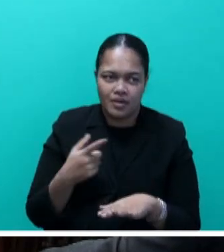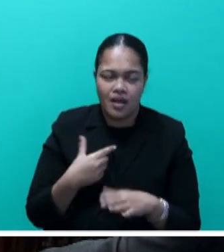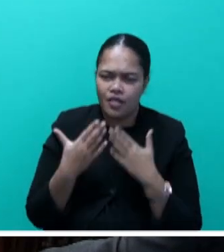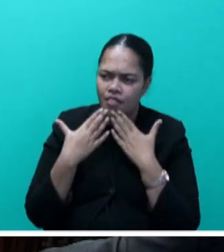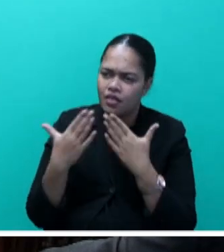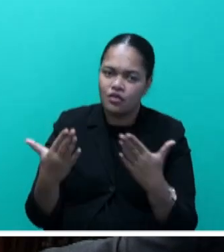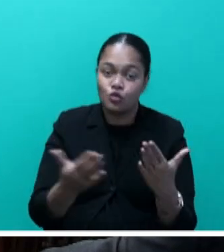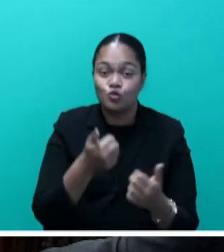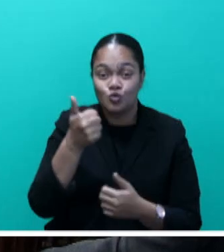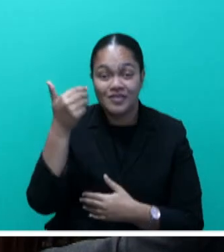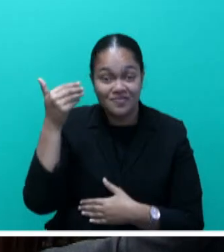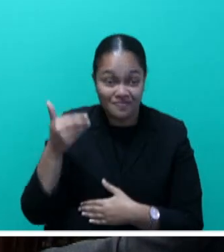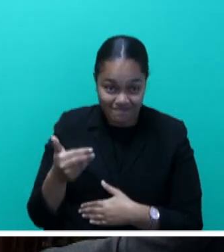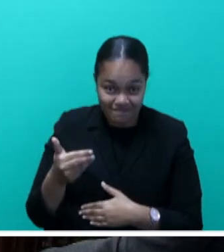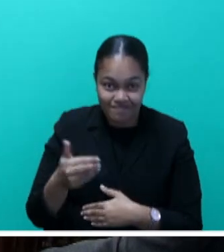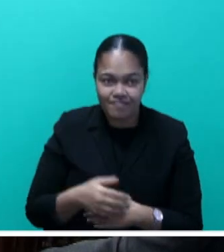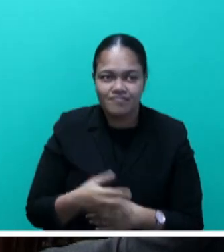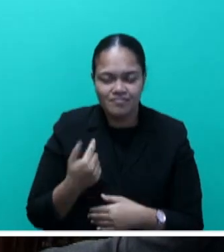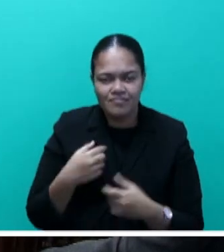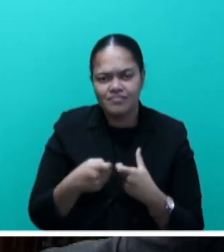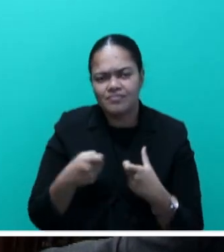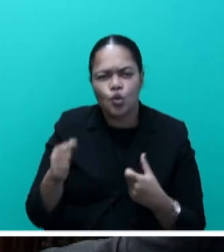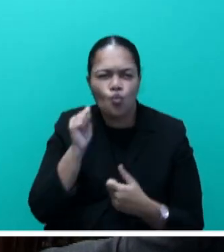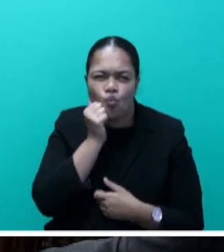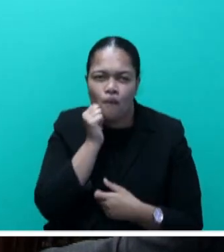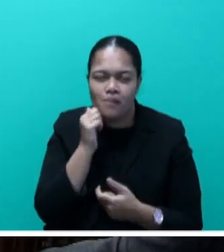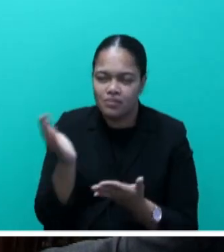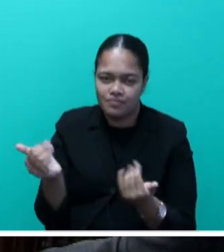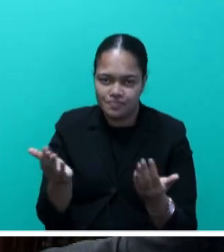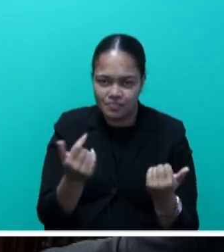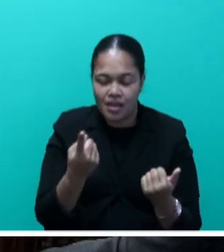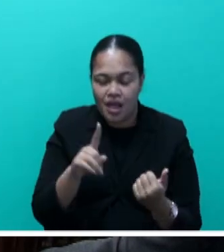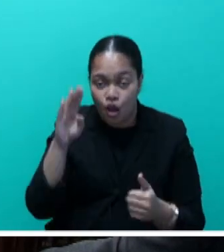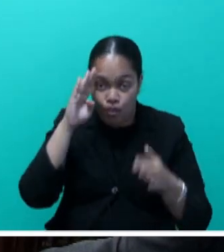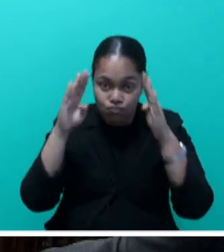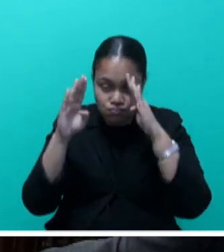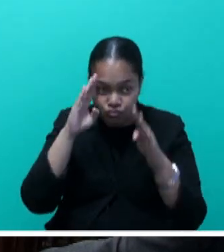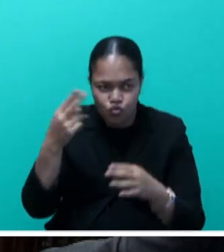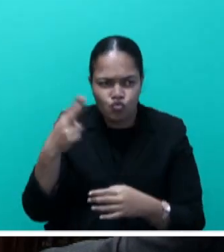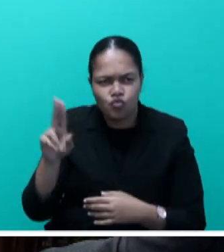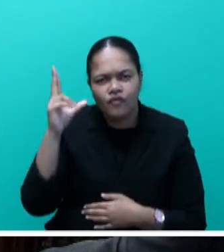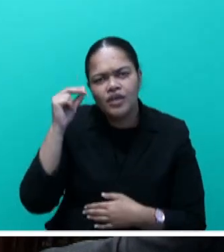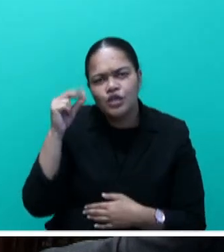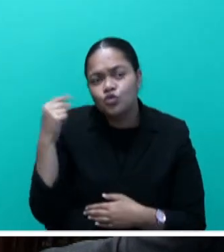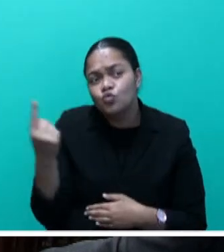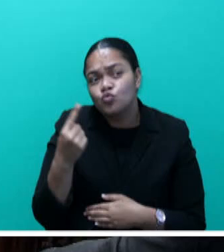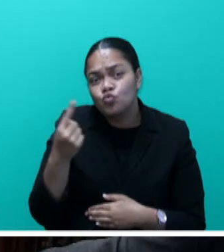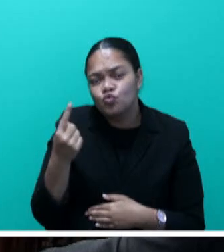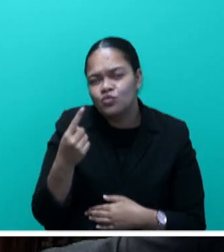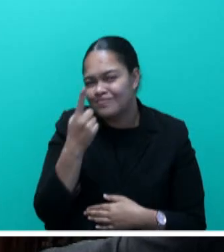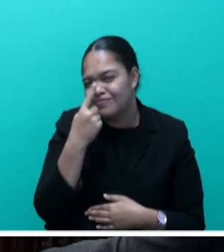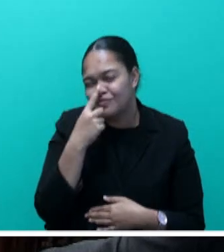a very good evening and also extend warm greetings and mbulavinaka to Fijians who are tuning in